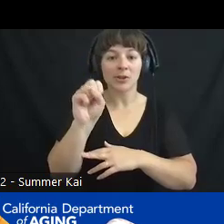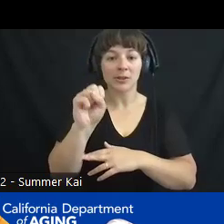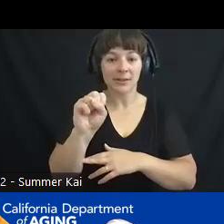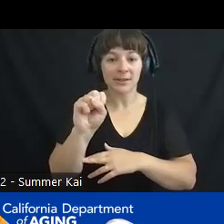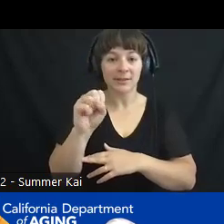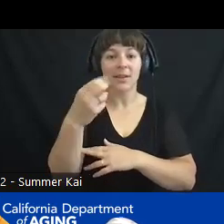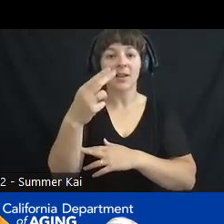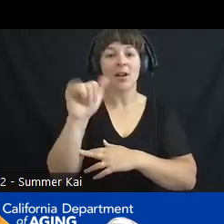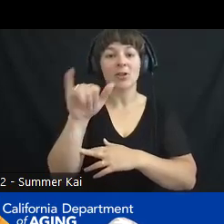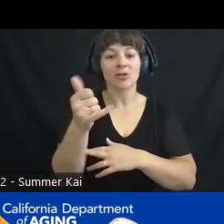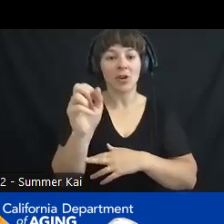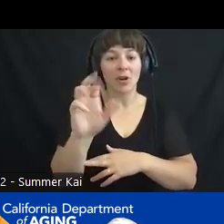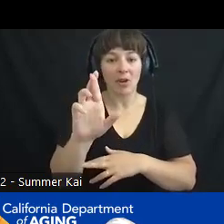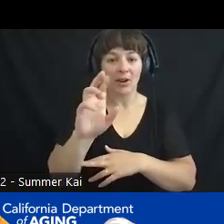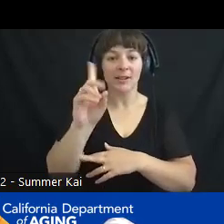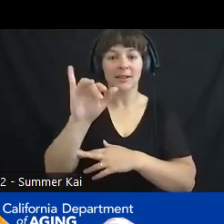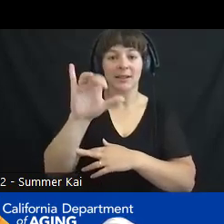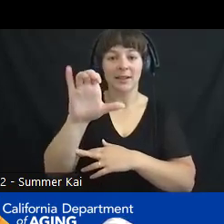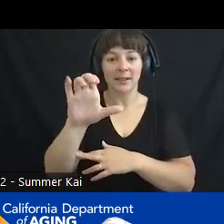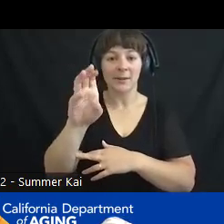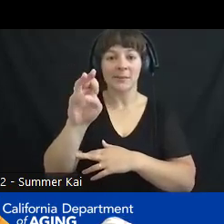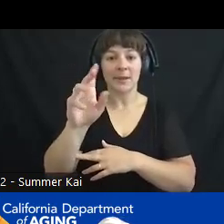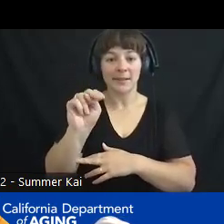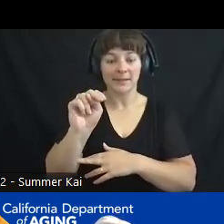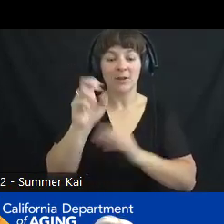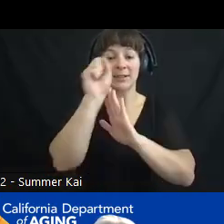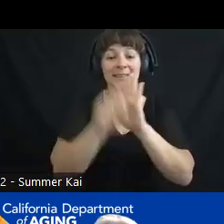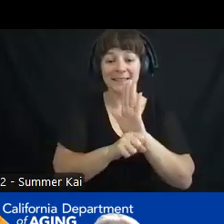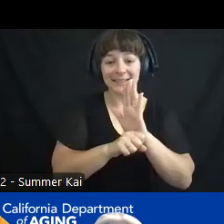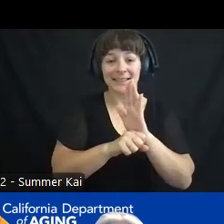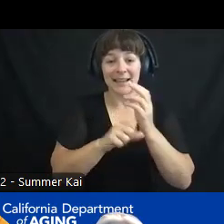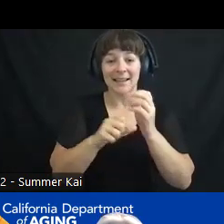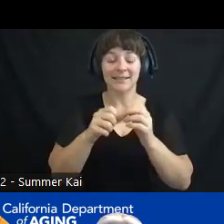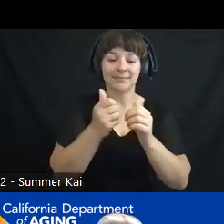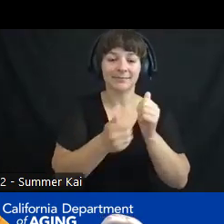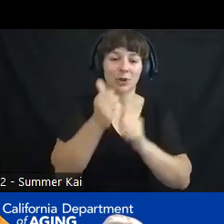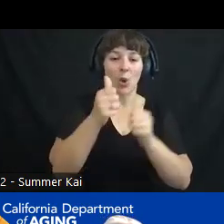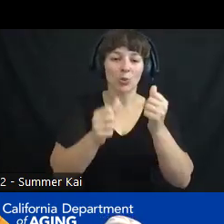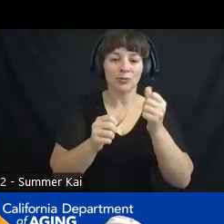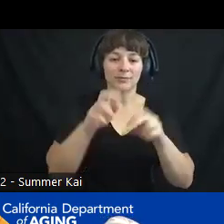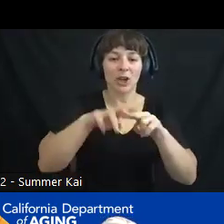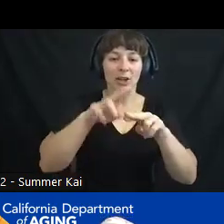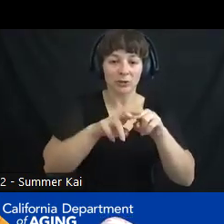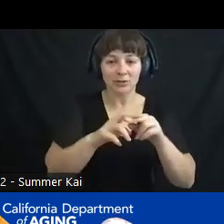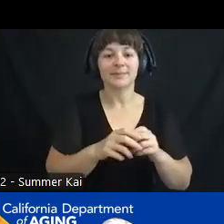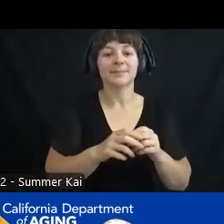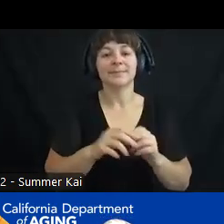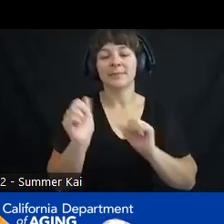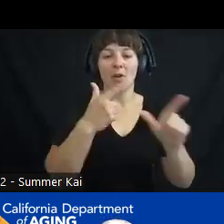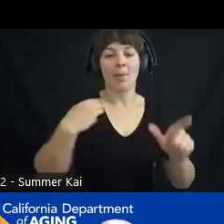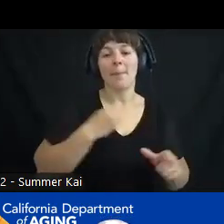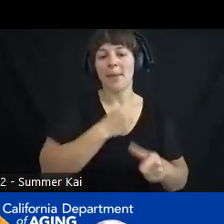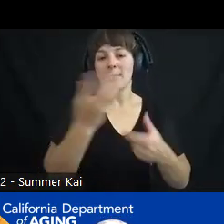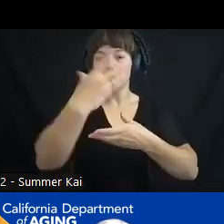co-chairs, Director DeMorris and Director Rutledge, and all the committee's members that make up the